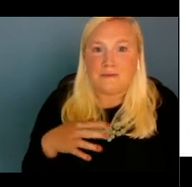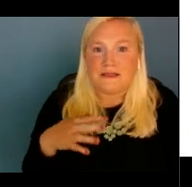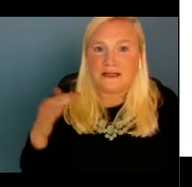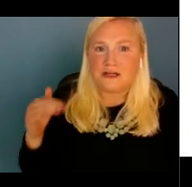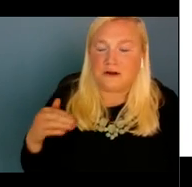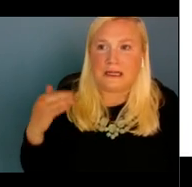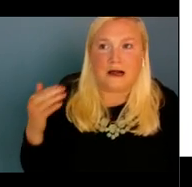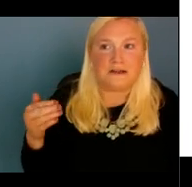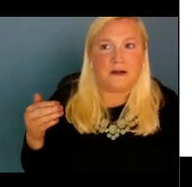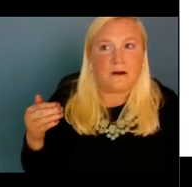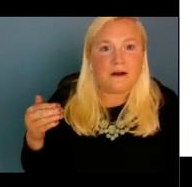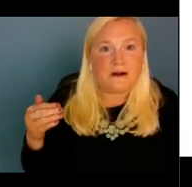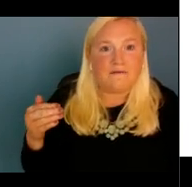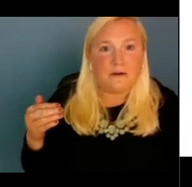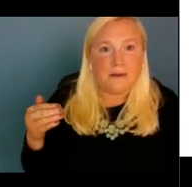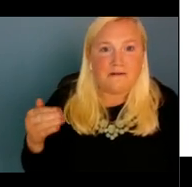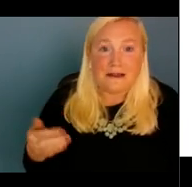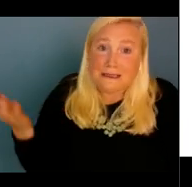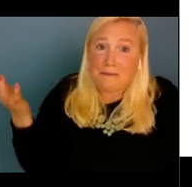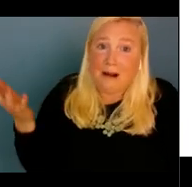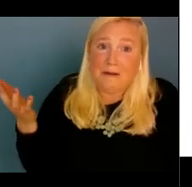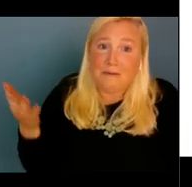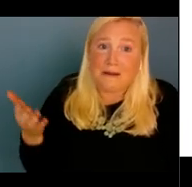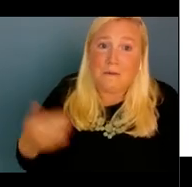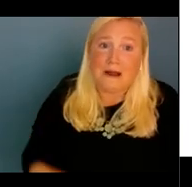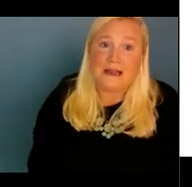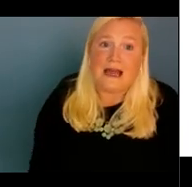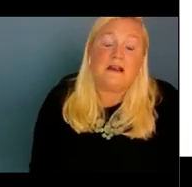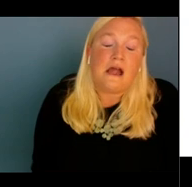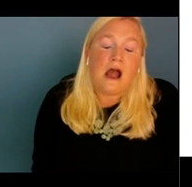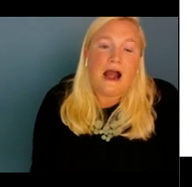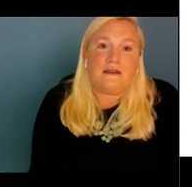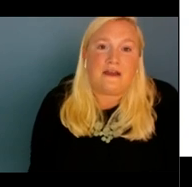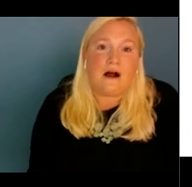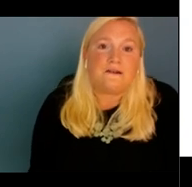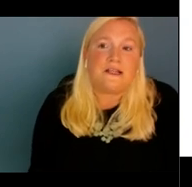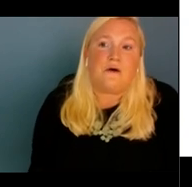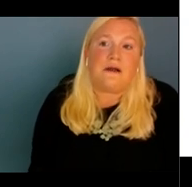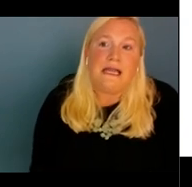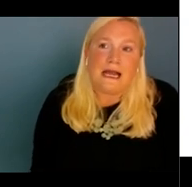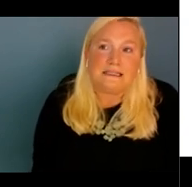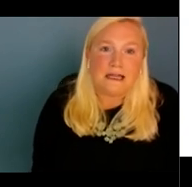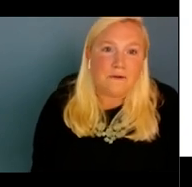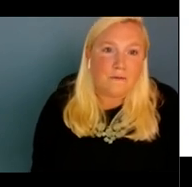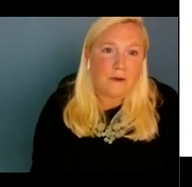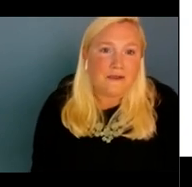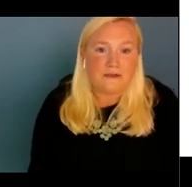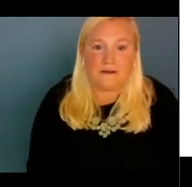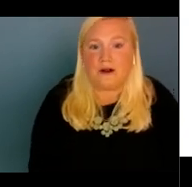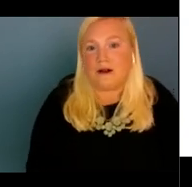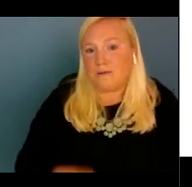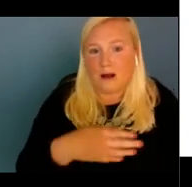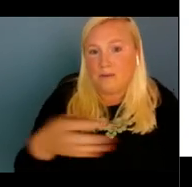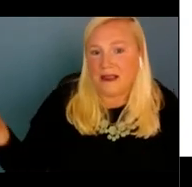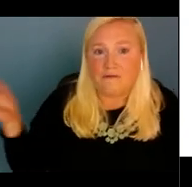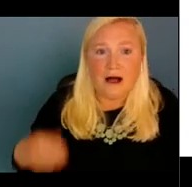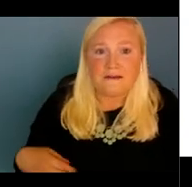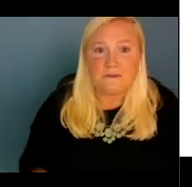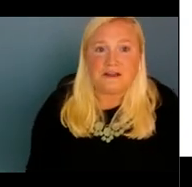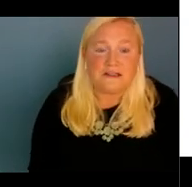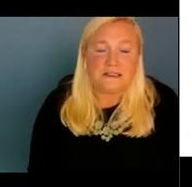in a therapy session and you're like, gosh, I wonder if they would benefit, they probably would. And I think also connecting with